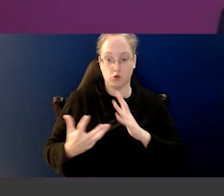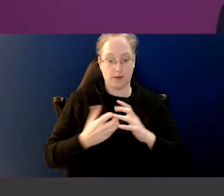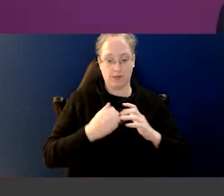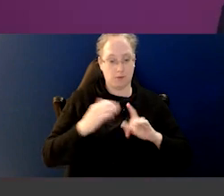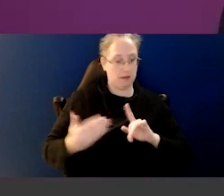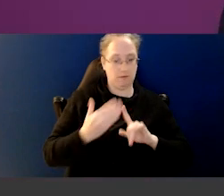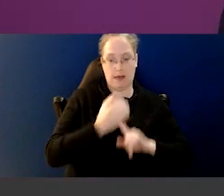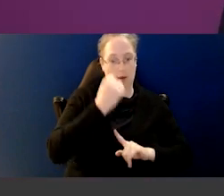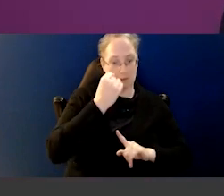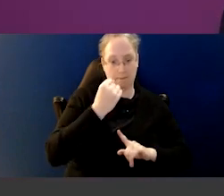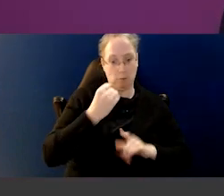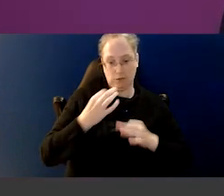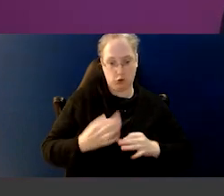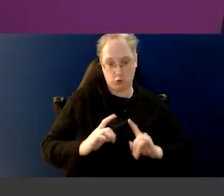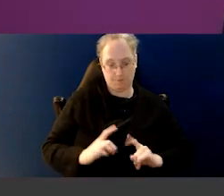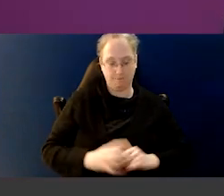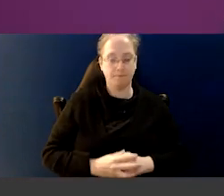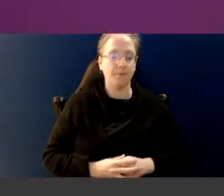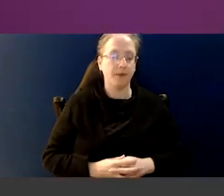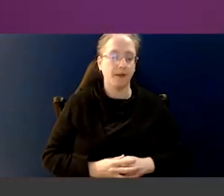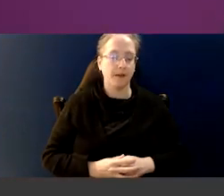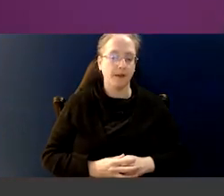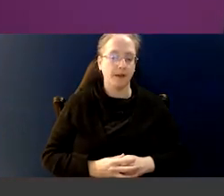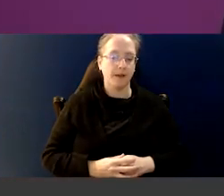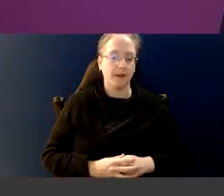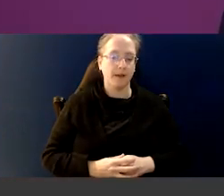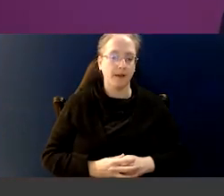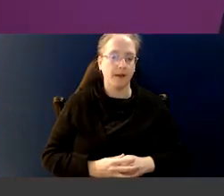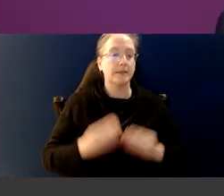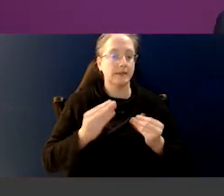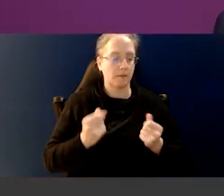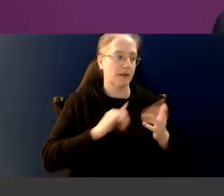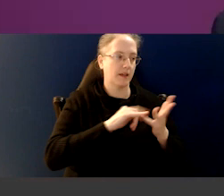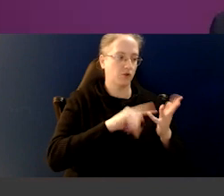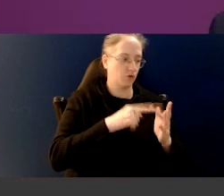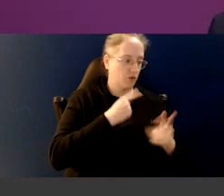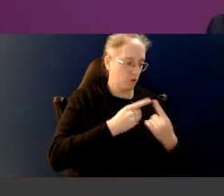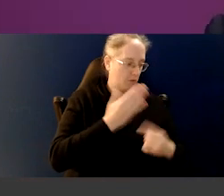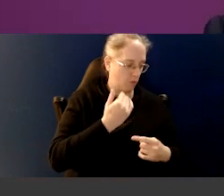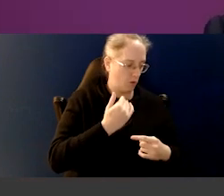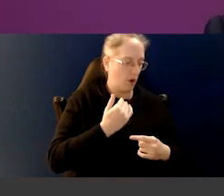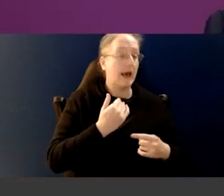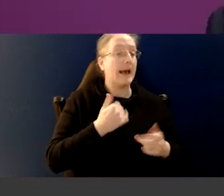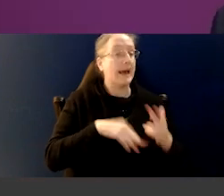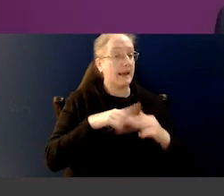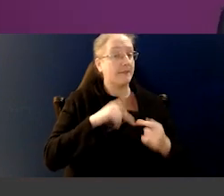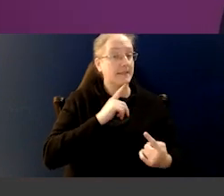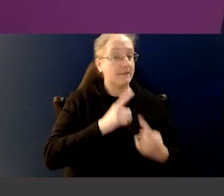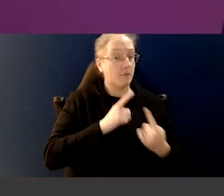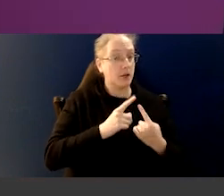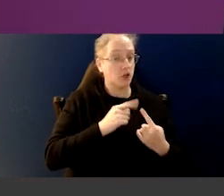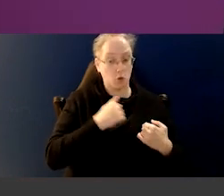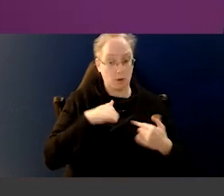made, one of the things, and Sue has talked about it, if there is information that we haven't seen,